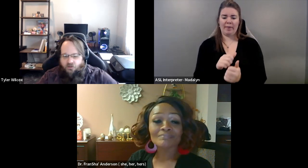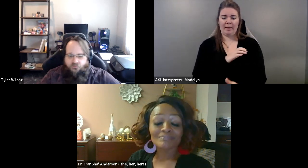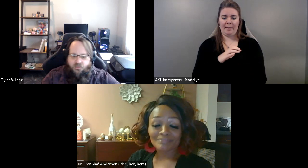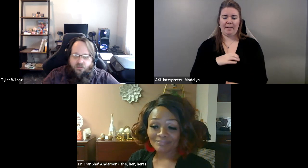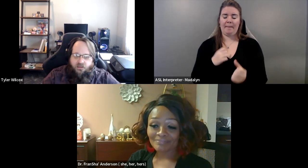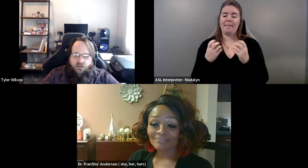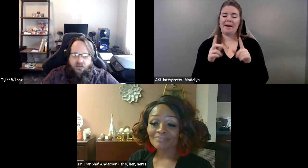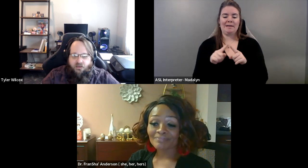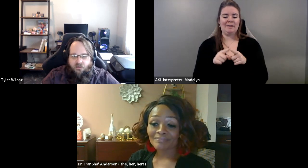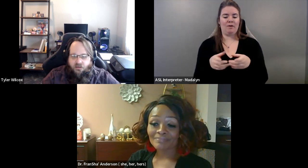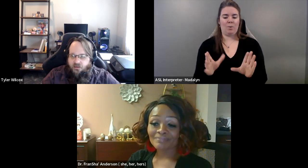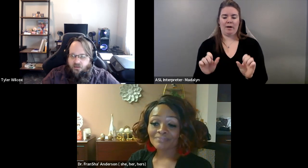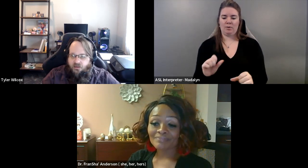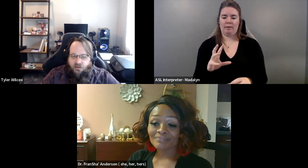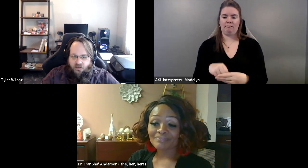to get involved.